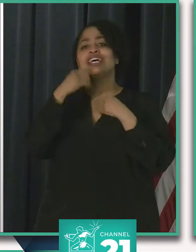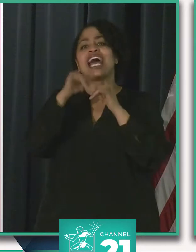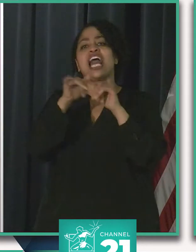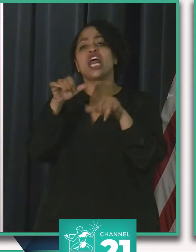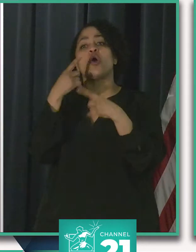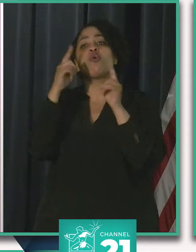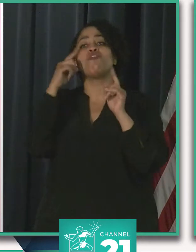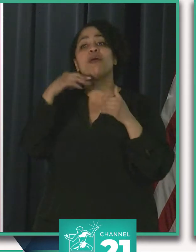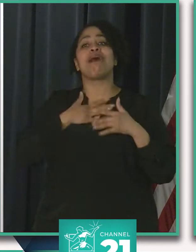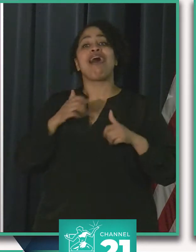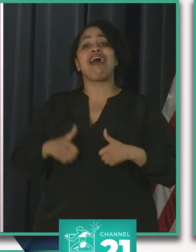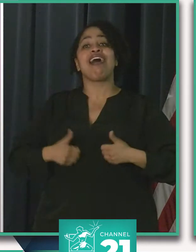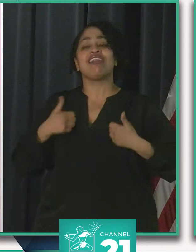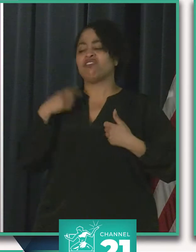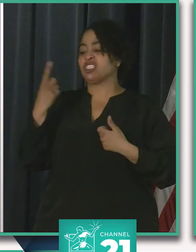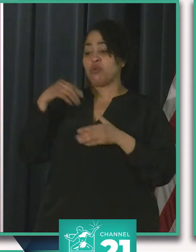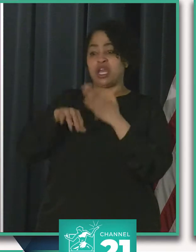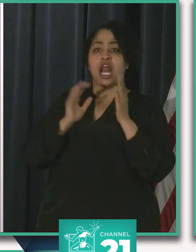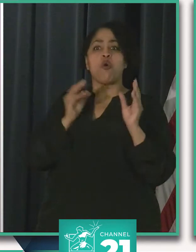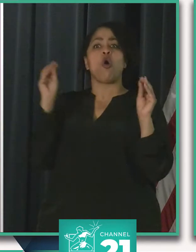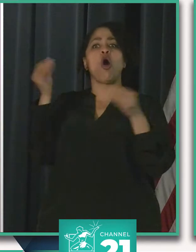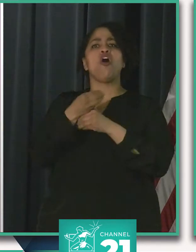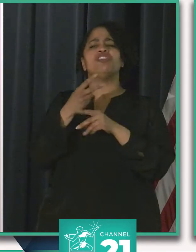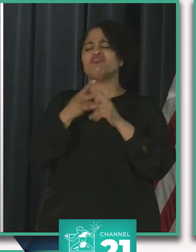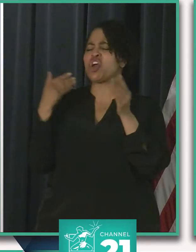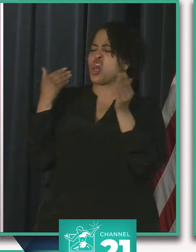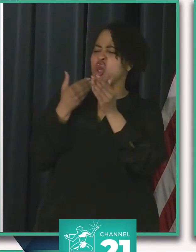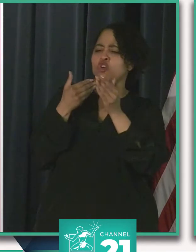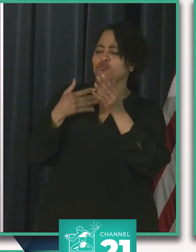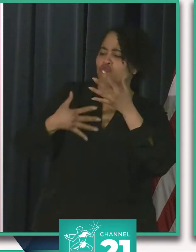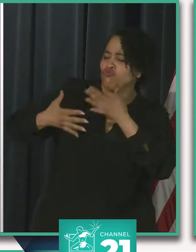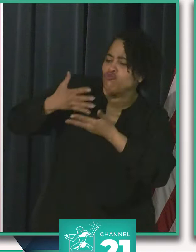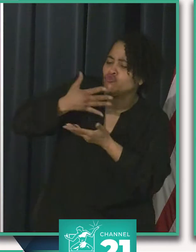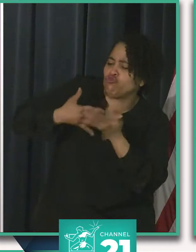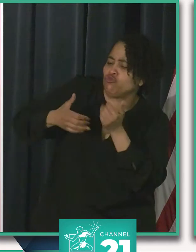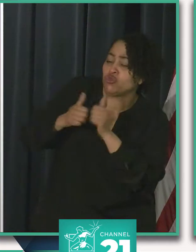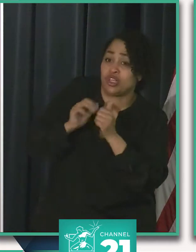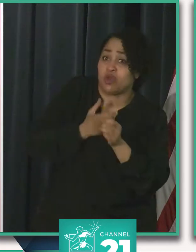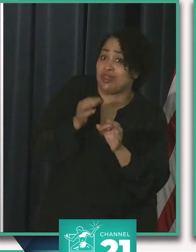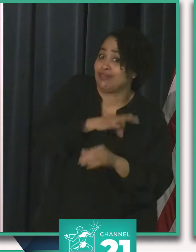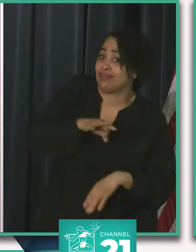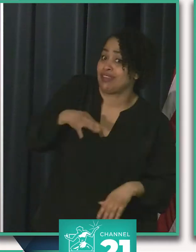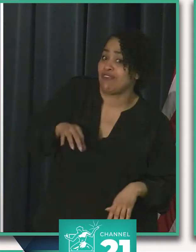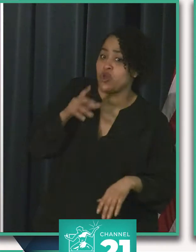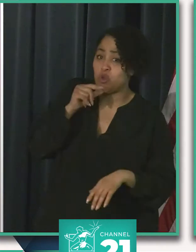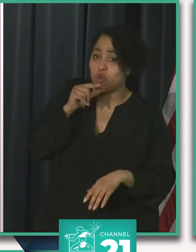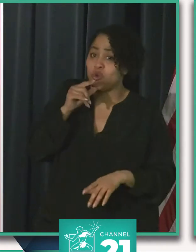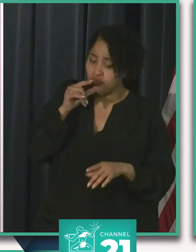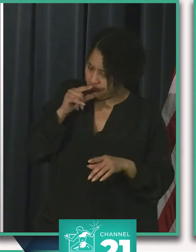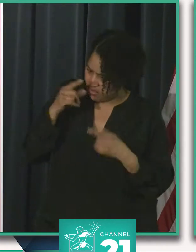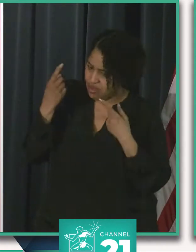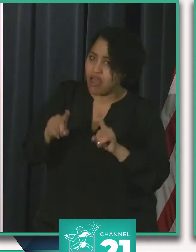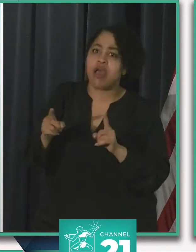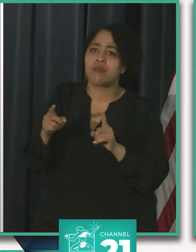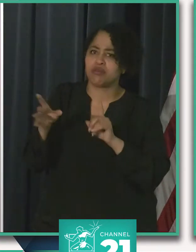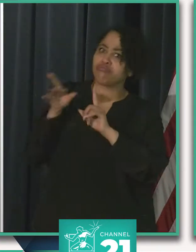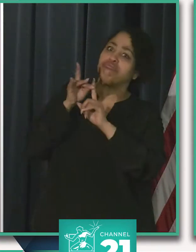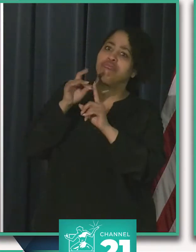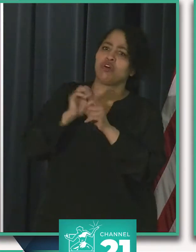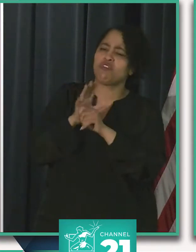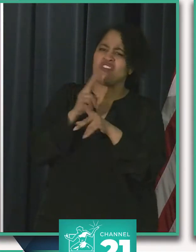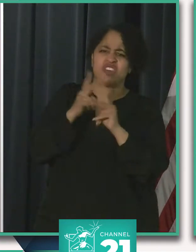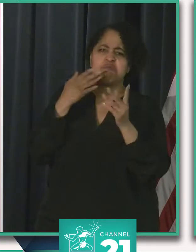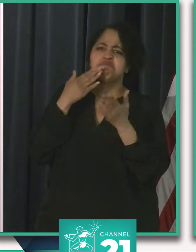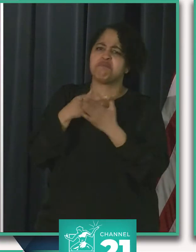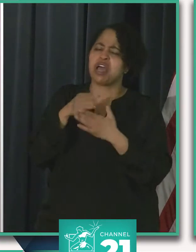life. We had somebody who was in our office, very close quarters with a lot of our staff, who got COVID a couple of weeks ago, a very bad